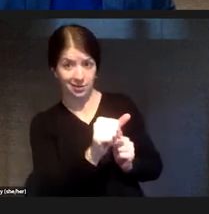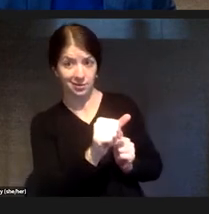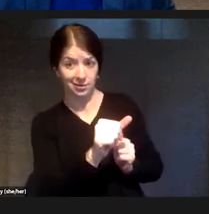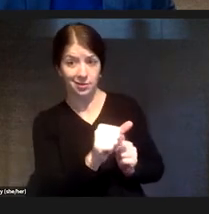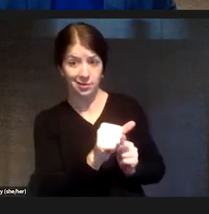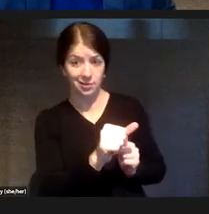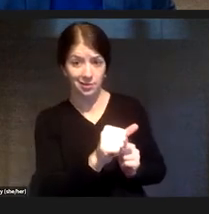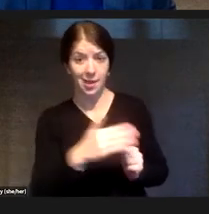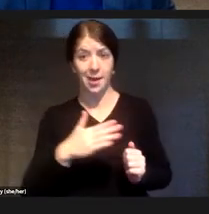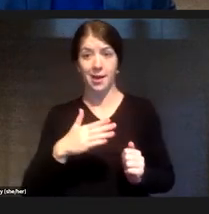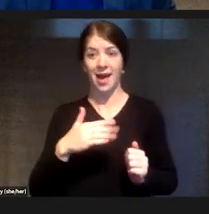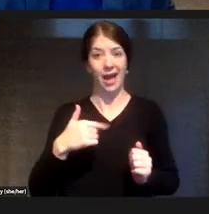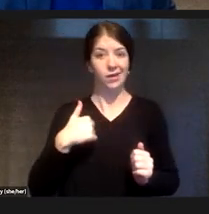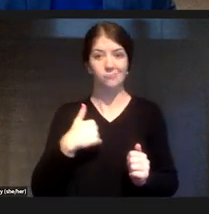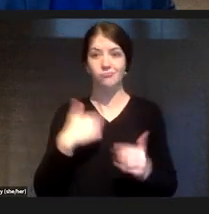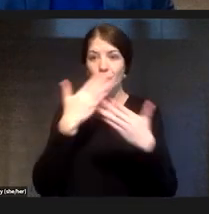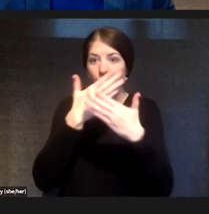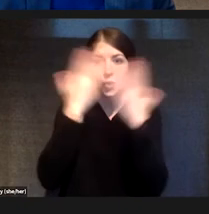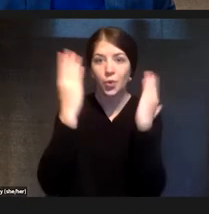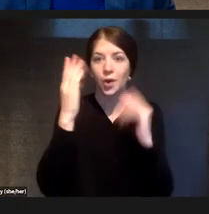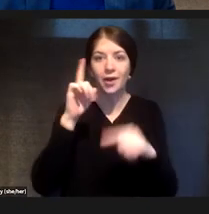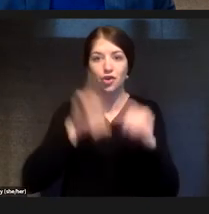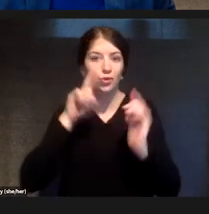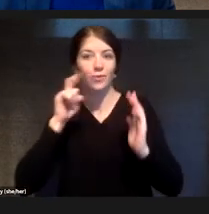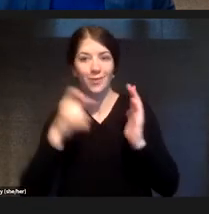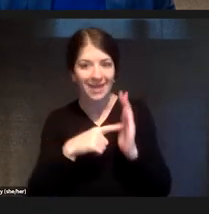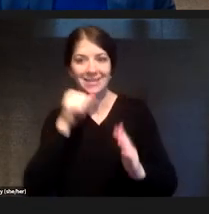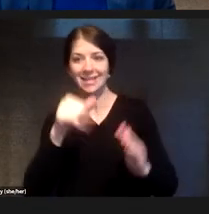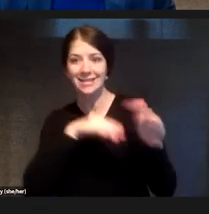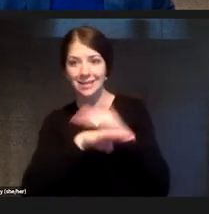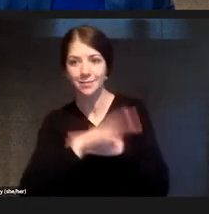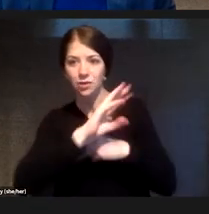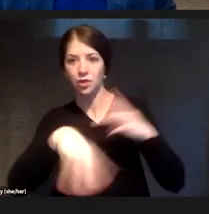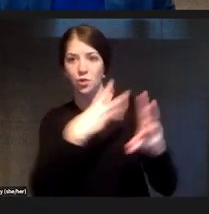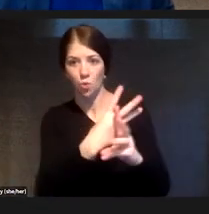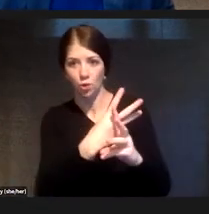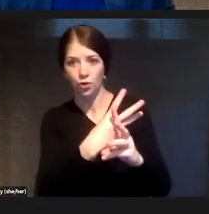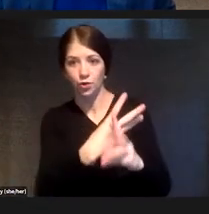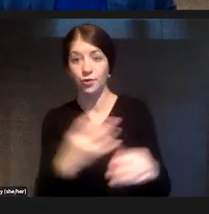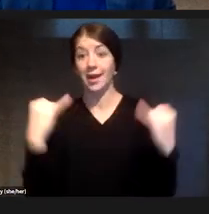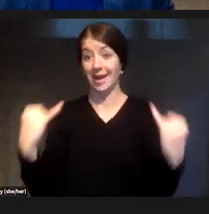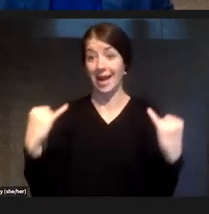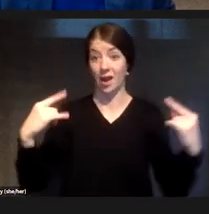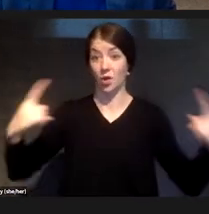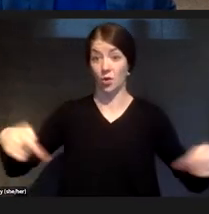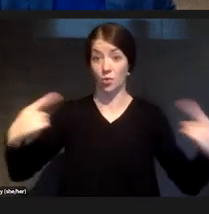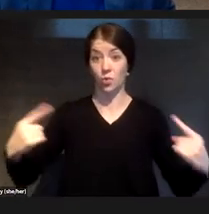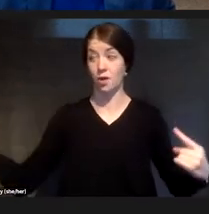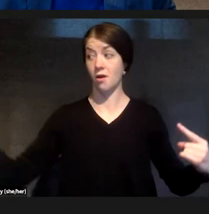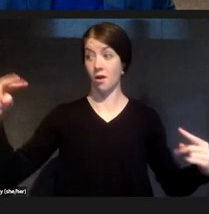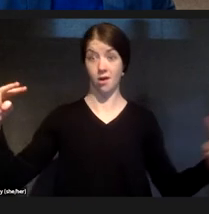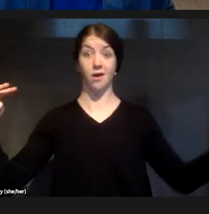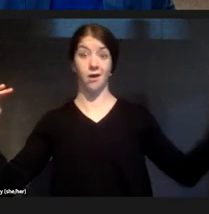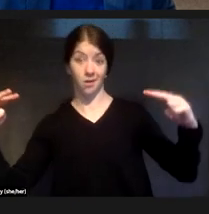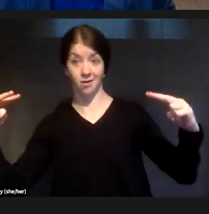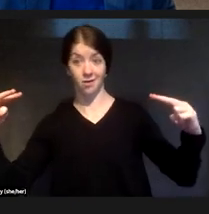the inaccessibility of the world in which I lived. And now, as I see worlds on both sides of the stethoscope, as I